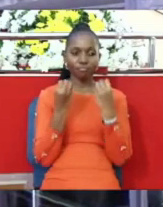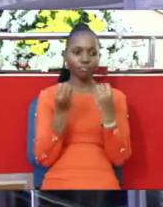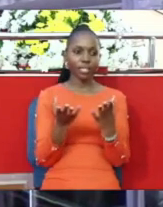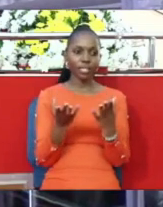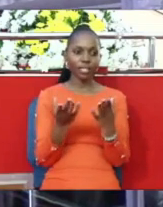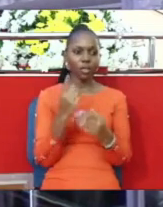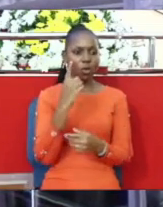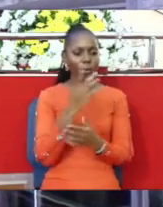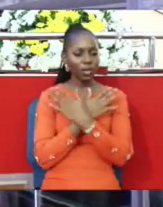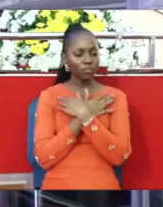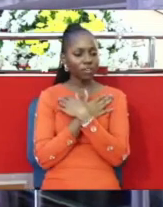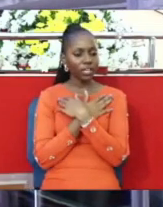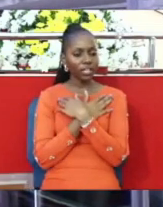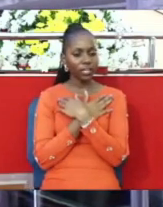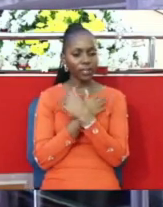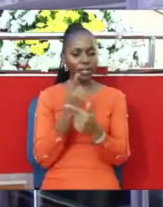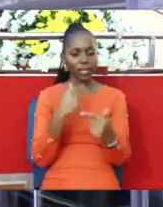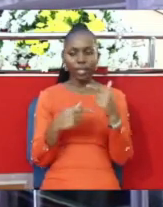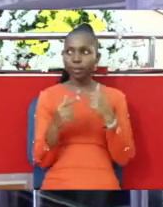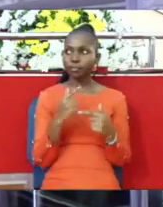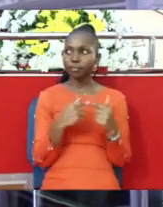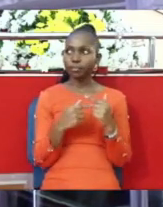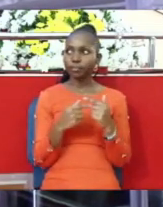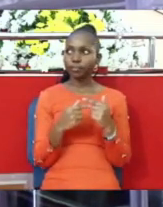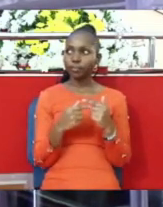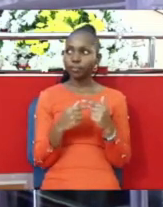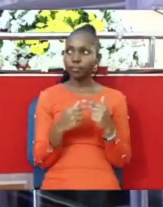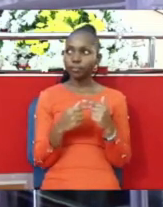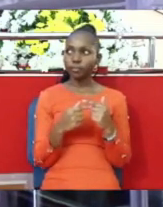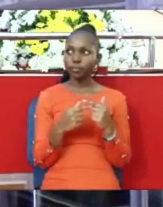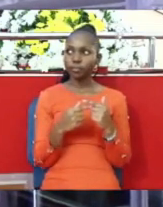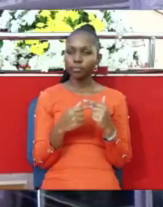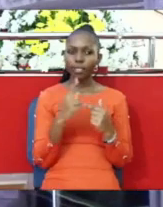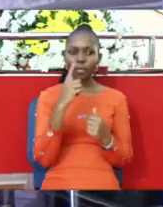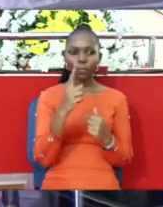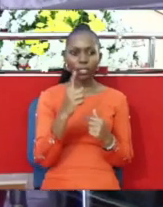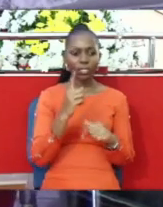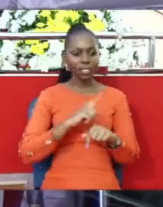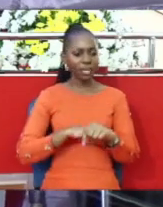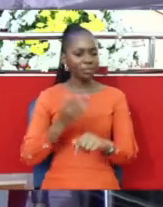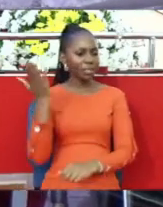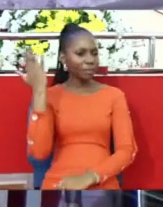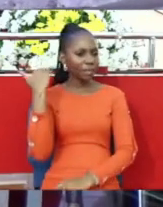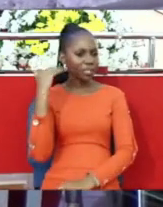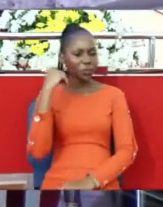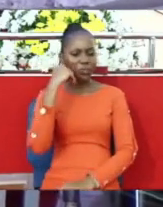wao. At one time in life. Wakati mmoja maishani. He had gotten so unwell. Alikuwa mgonjwa